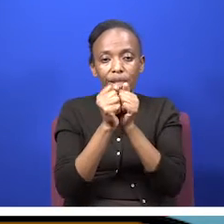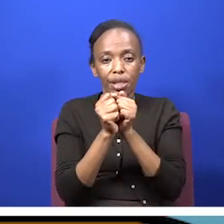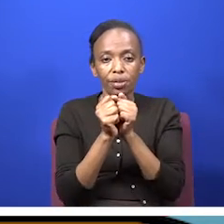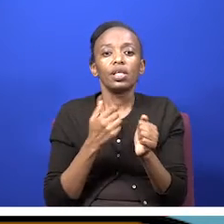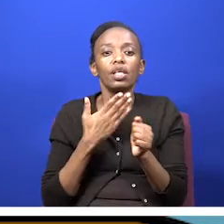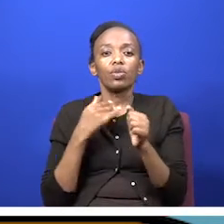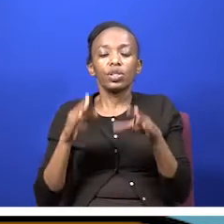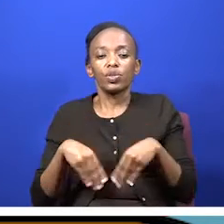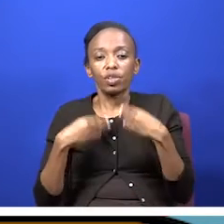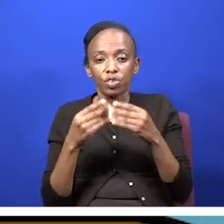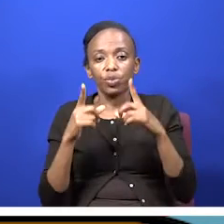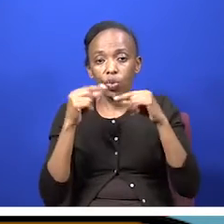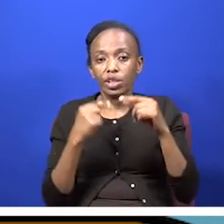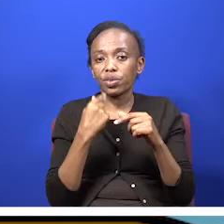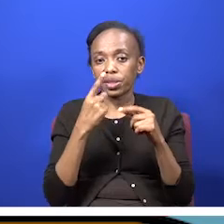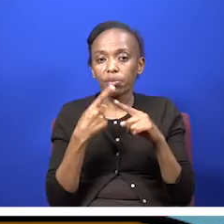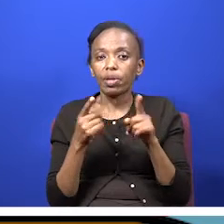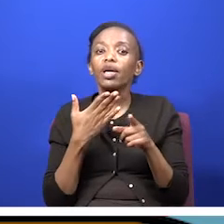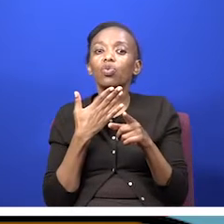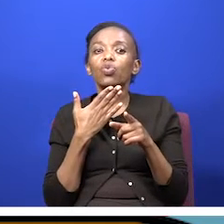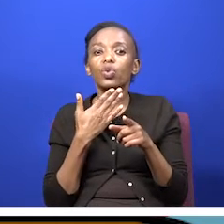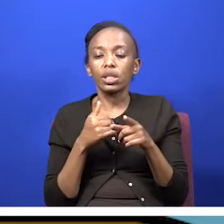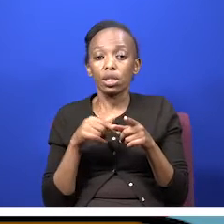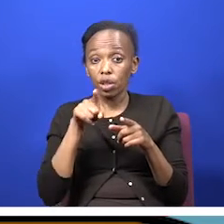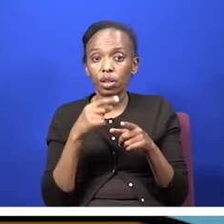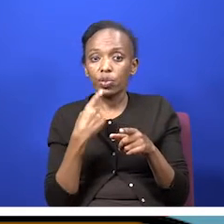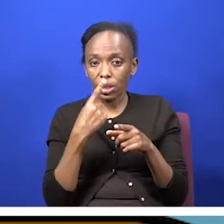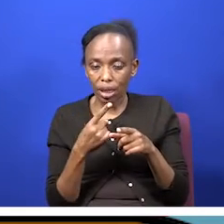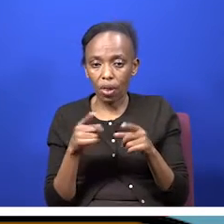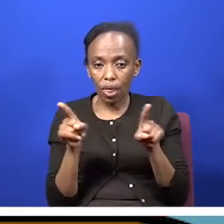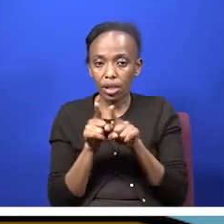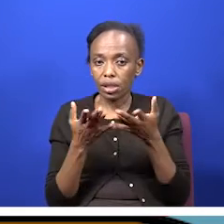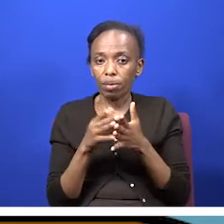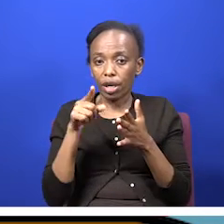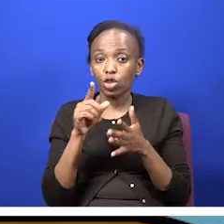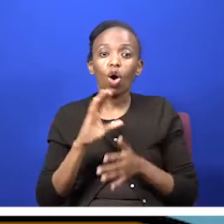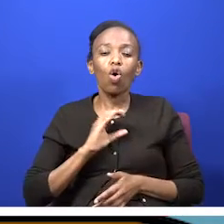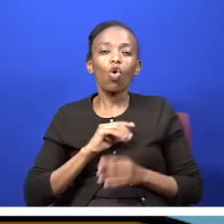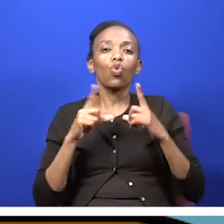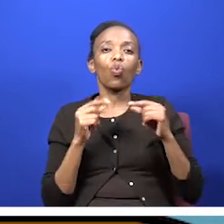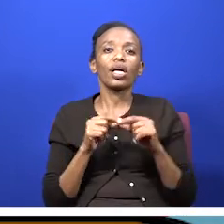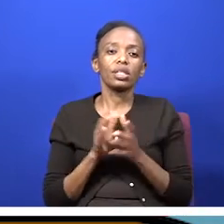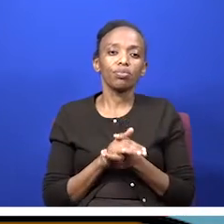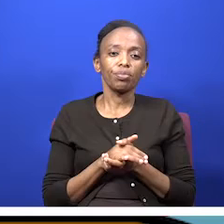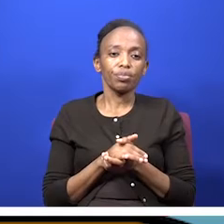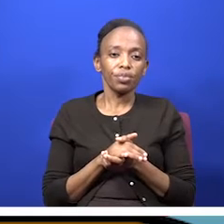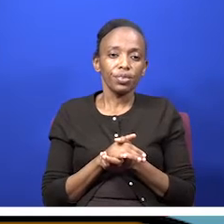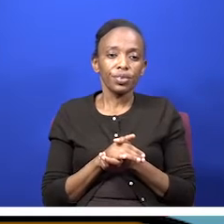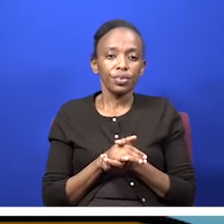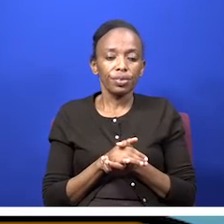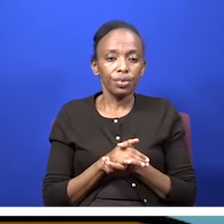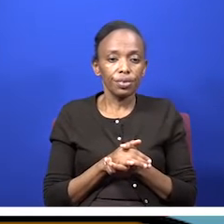pray together. And I want to give you some words to say, but I want them, I want you to say them as your own, as your